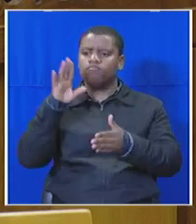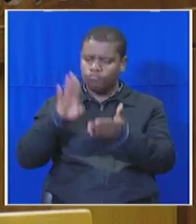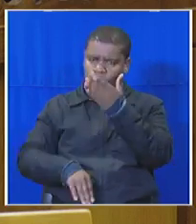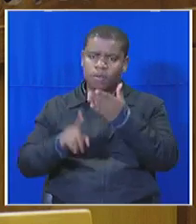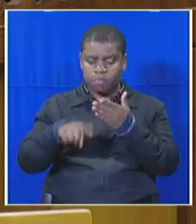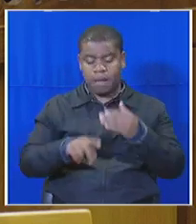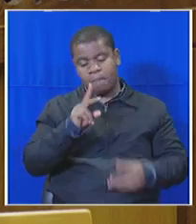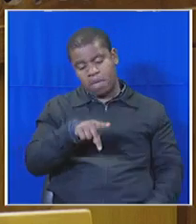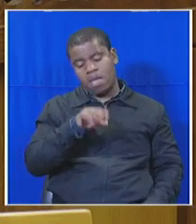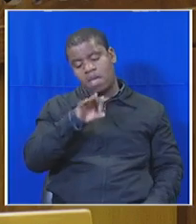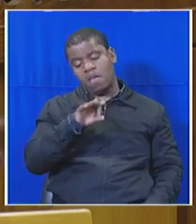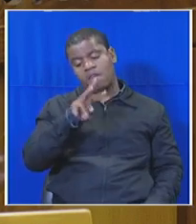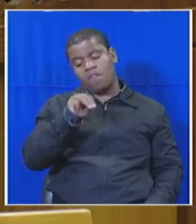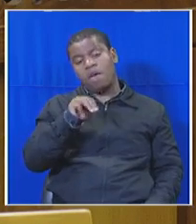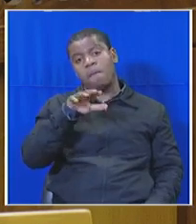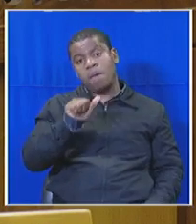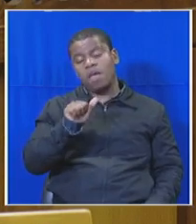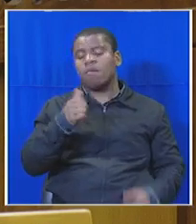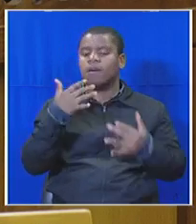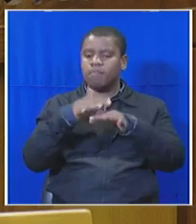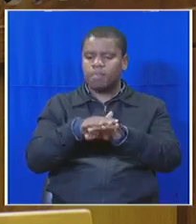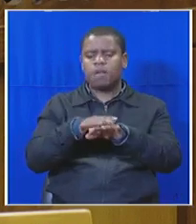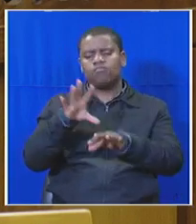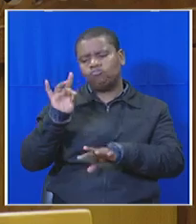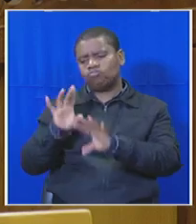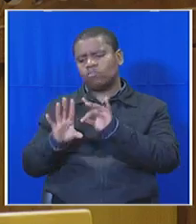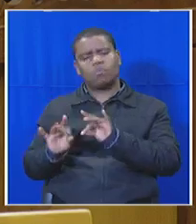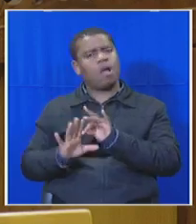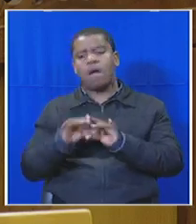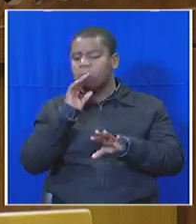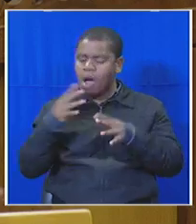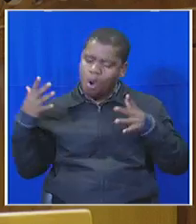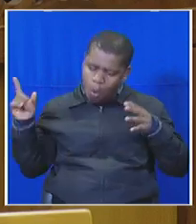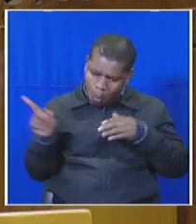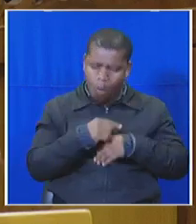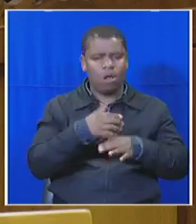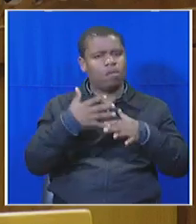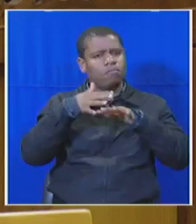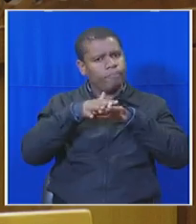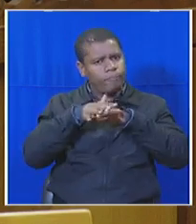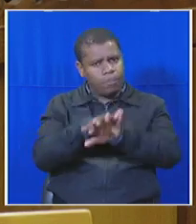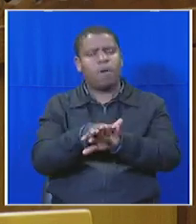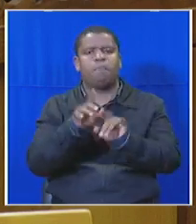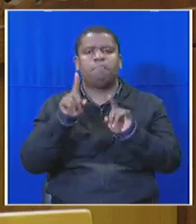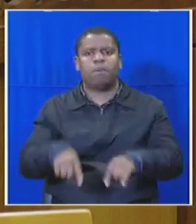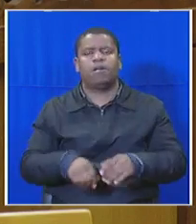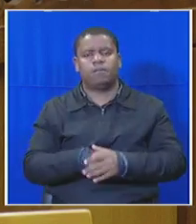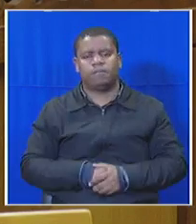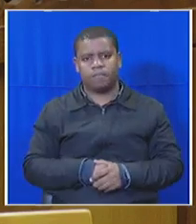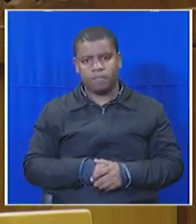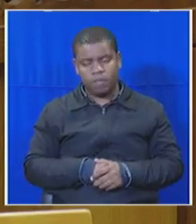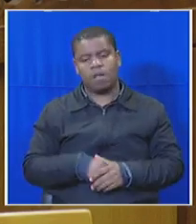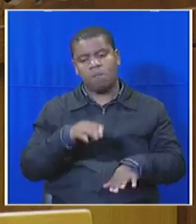PFMA cannot be applied selectively and cherry pick. It must be applied from A to Z to the letter without